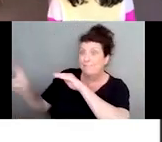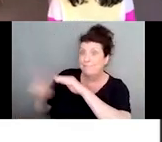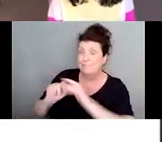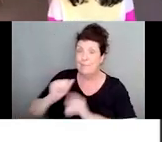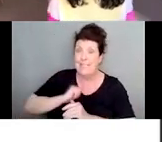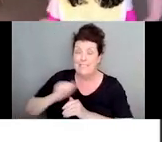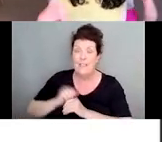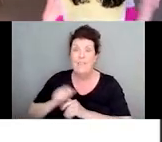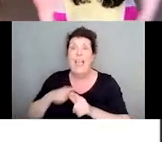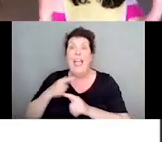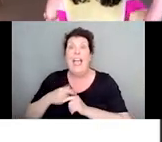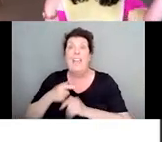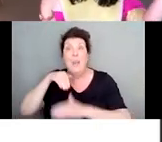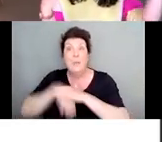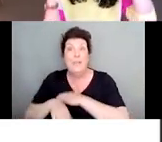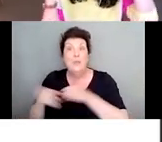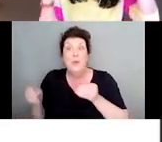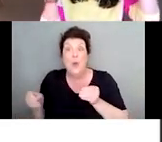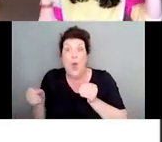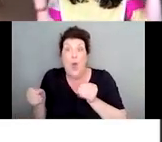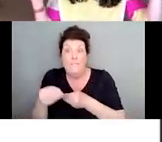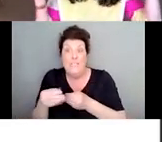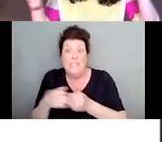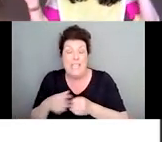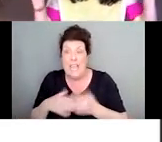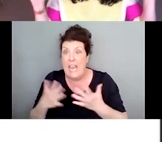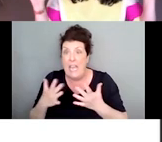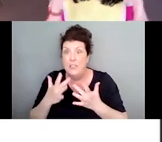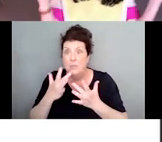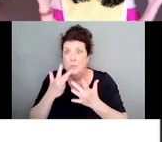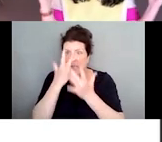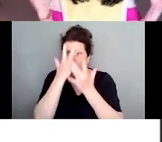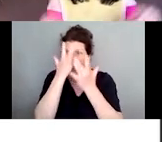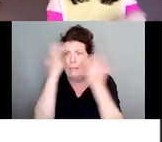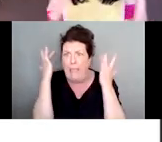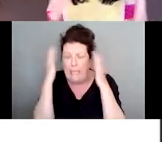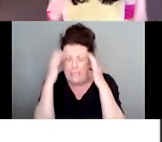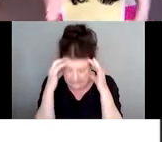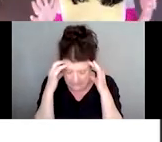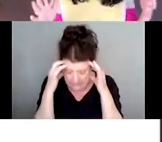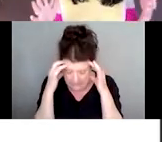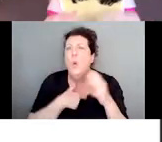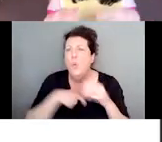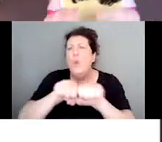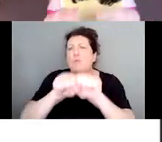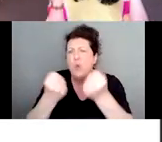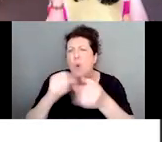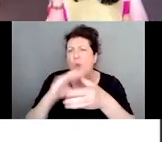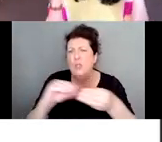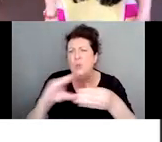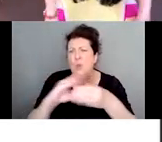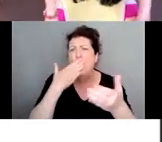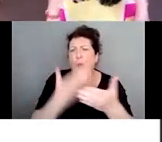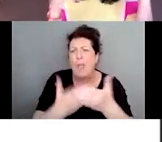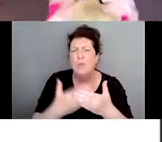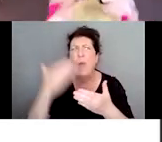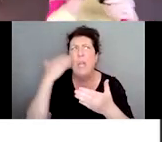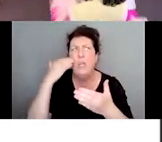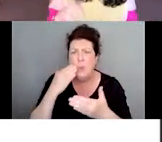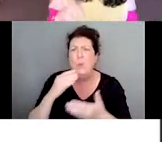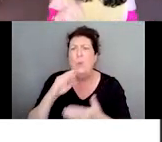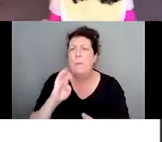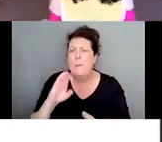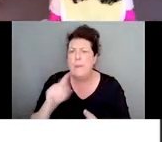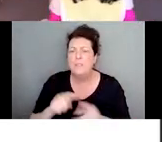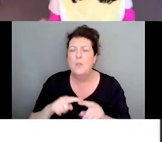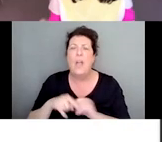drew a complete blank. Actually, what I did was, is I, I knew like the, we had broken it pretty well. I knew what the beats were. So I like, I cheat and I'm like,